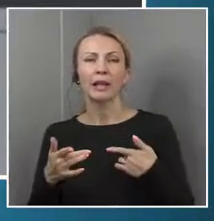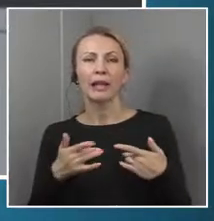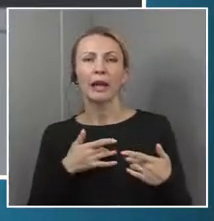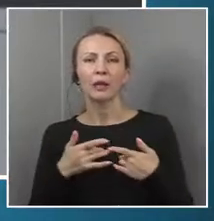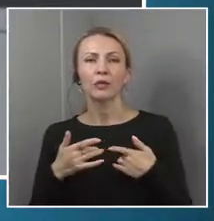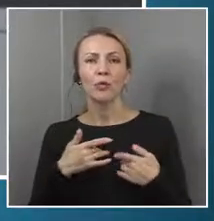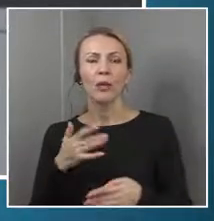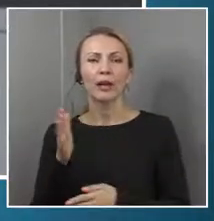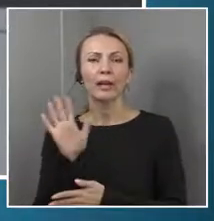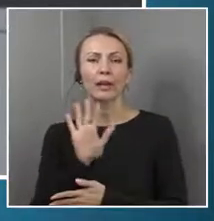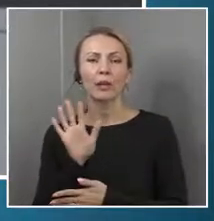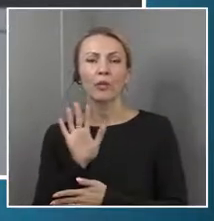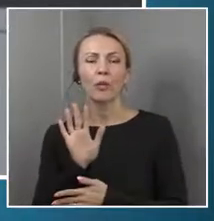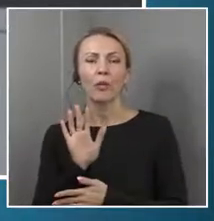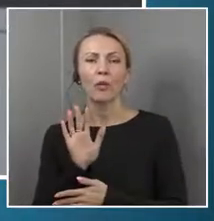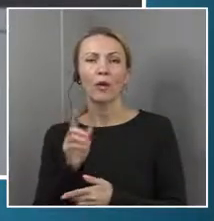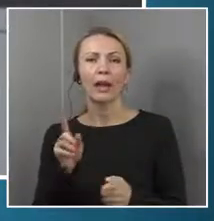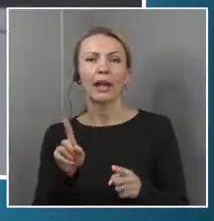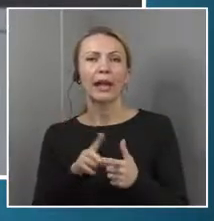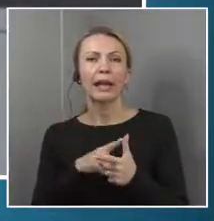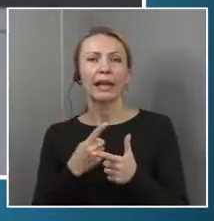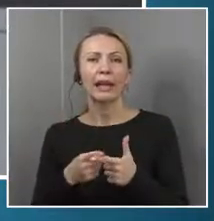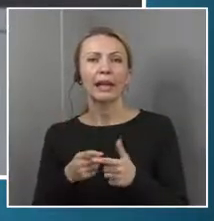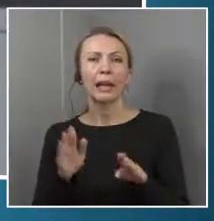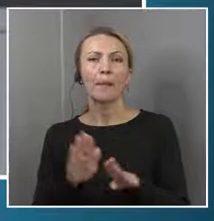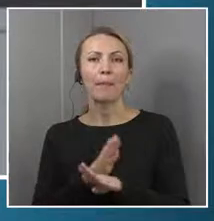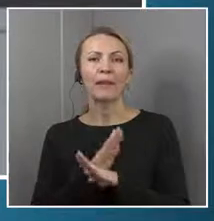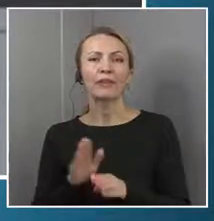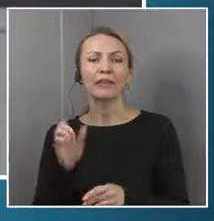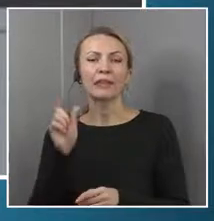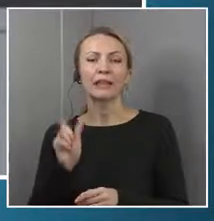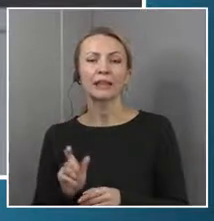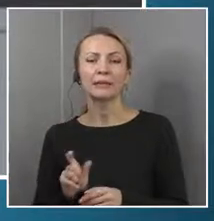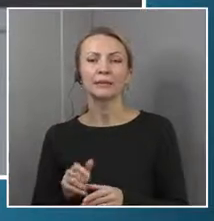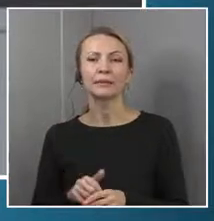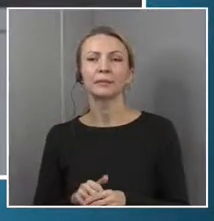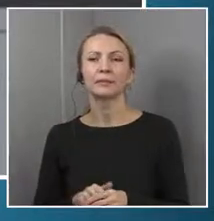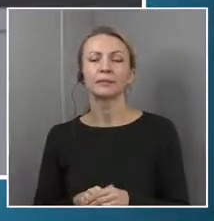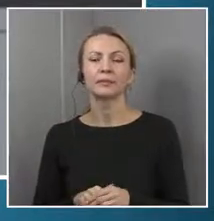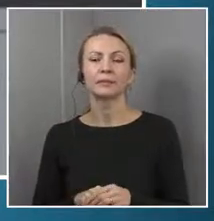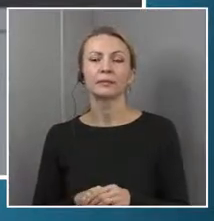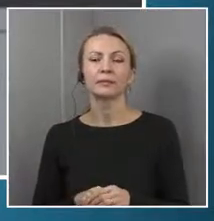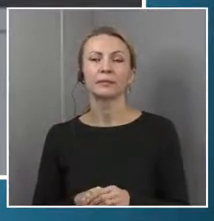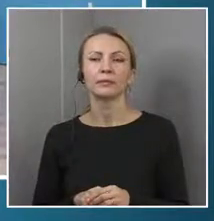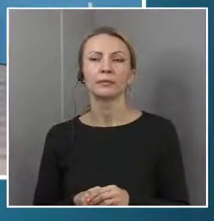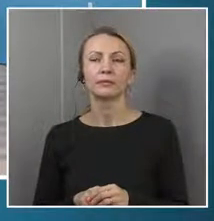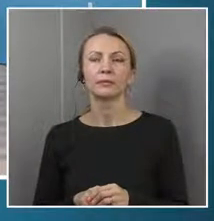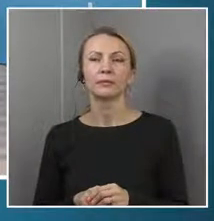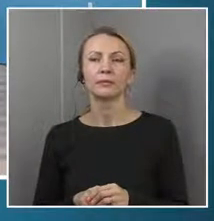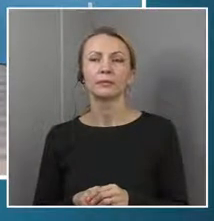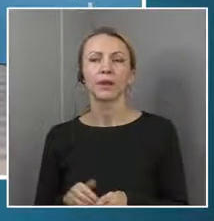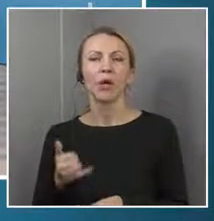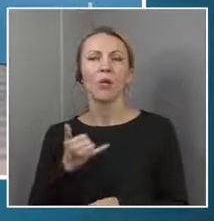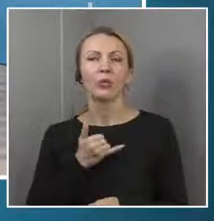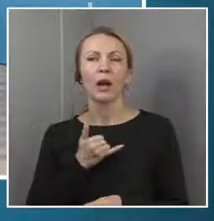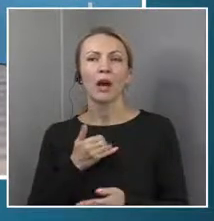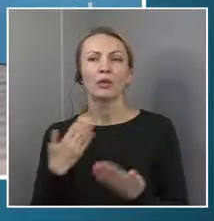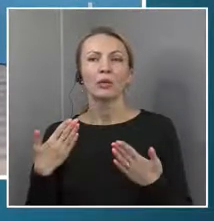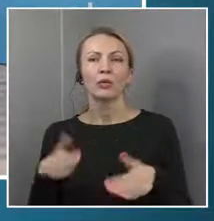are as big celebrities as football players or singers or actors. Sorry